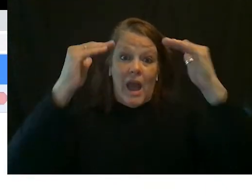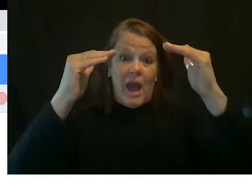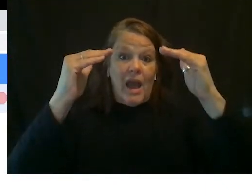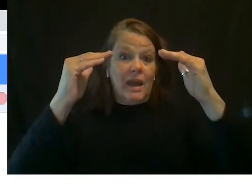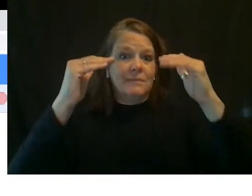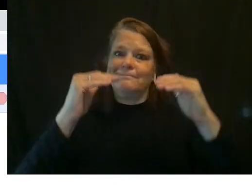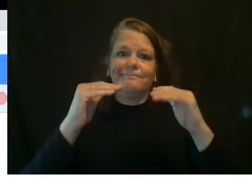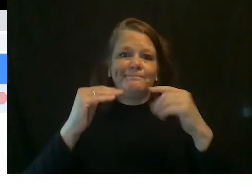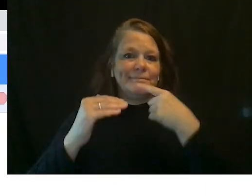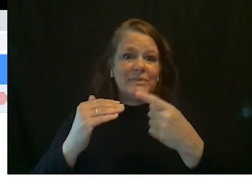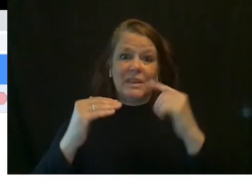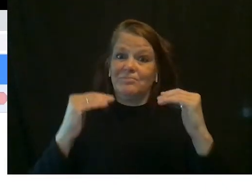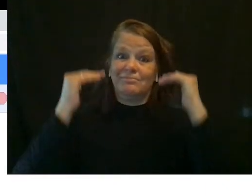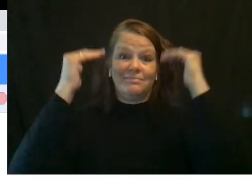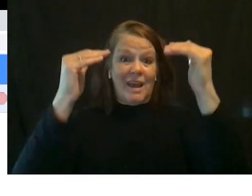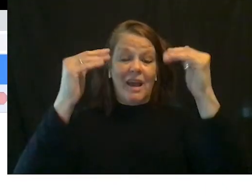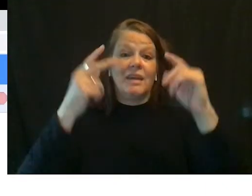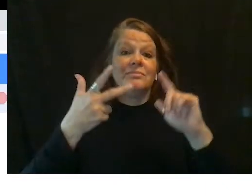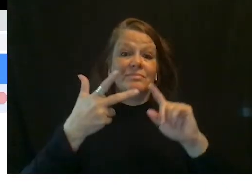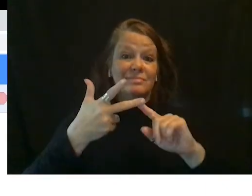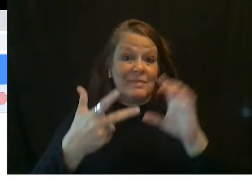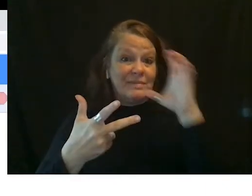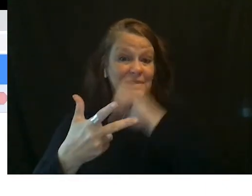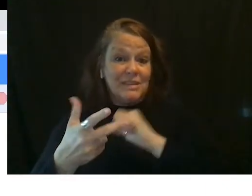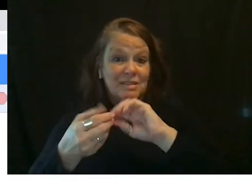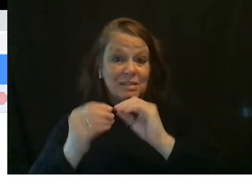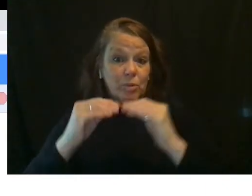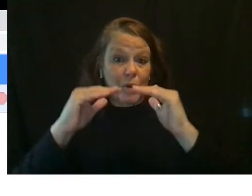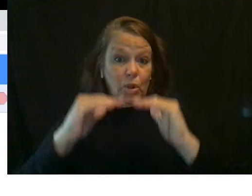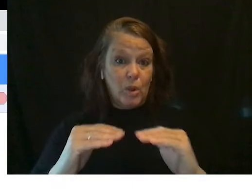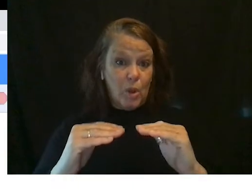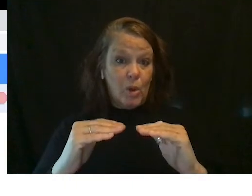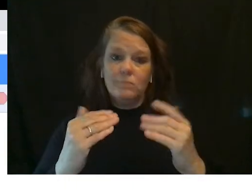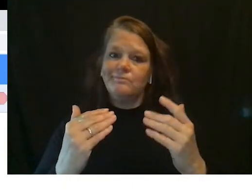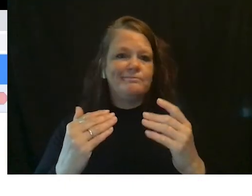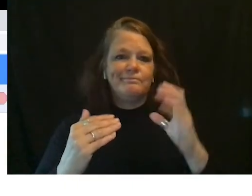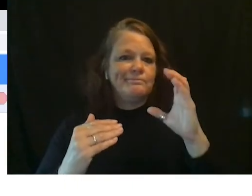so we tell them it's too low. So to do this, let's start out by asking them,